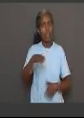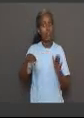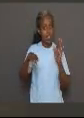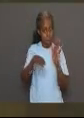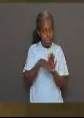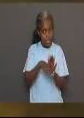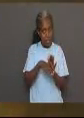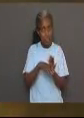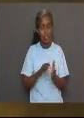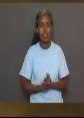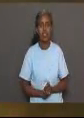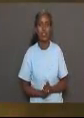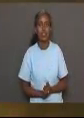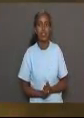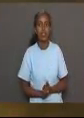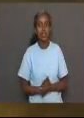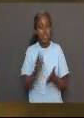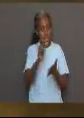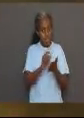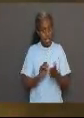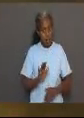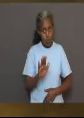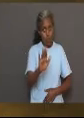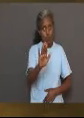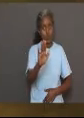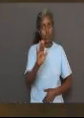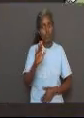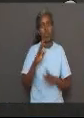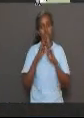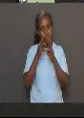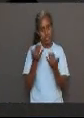represents? Write down your answer now.